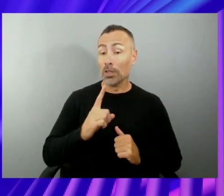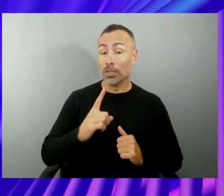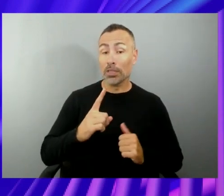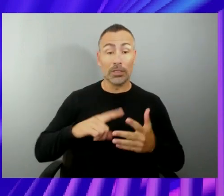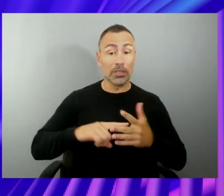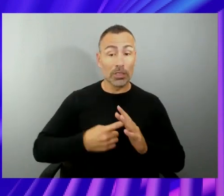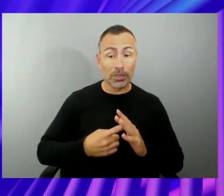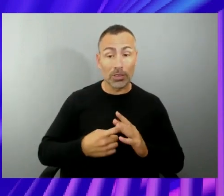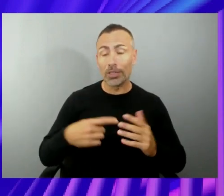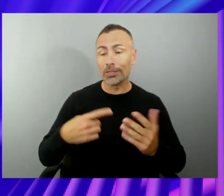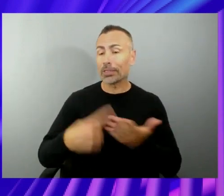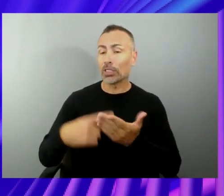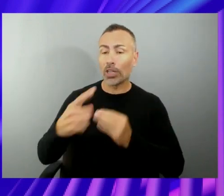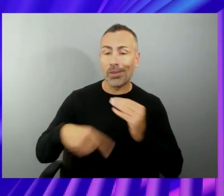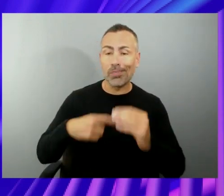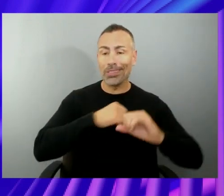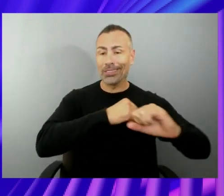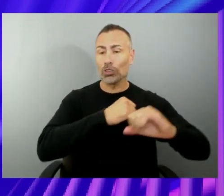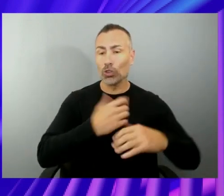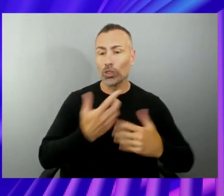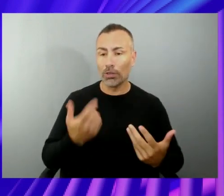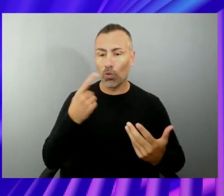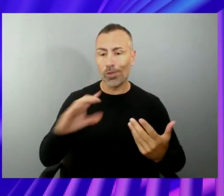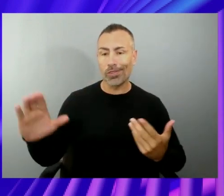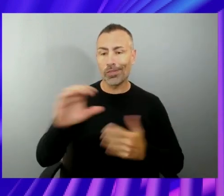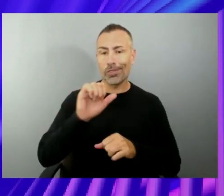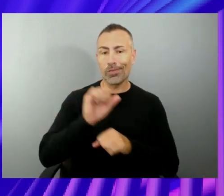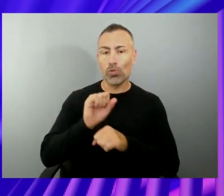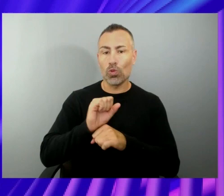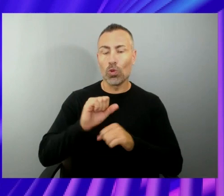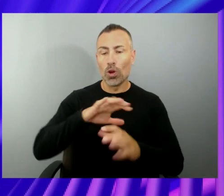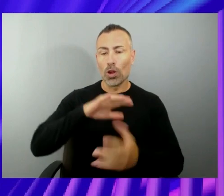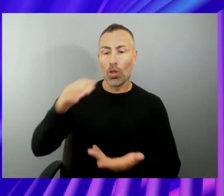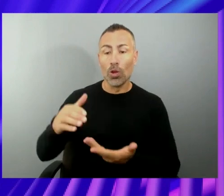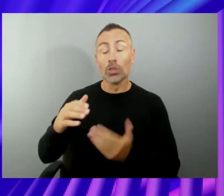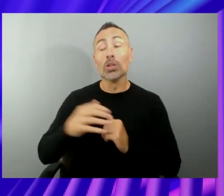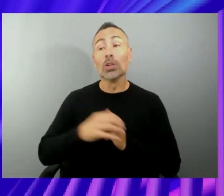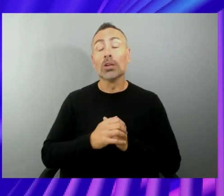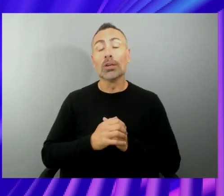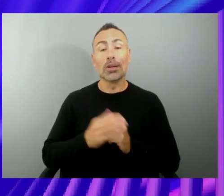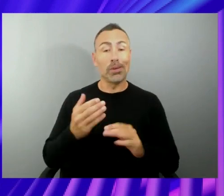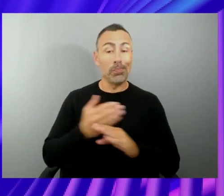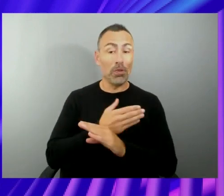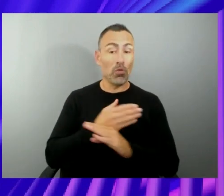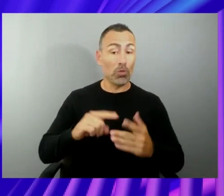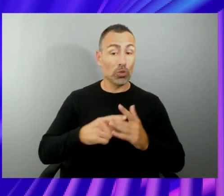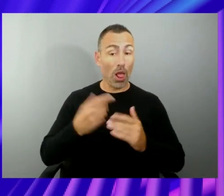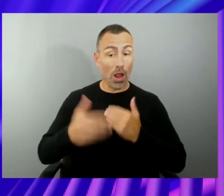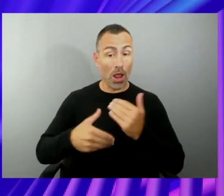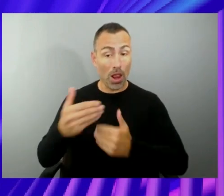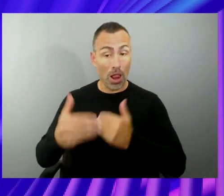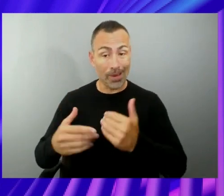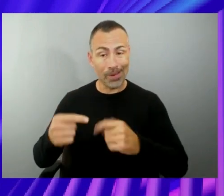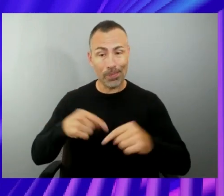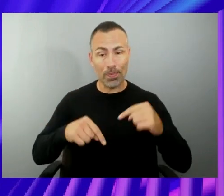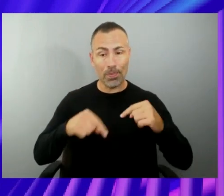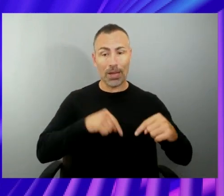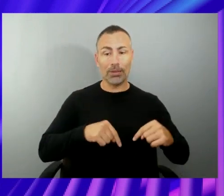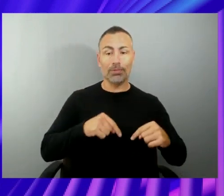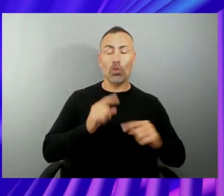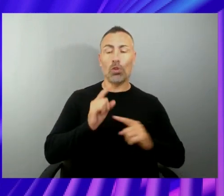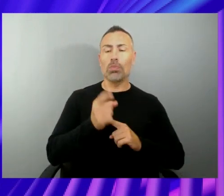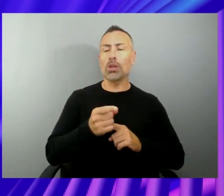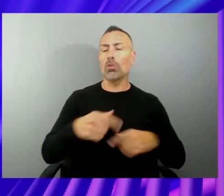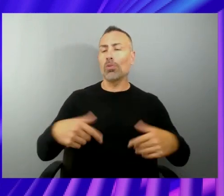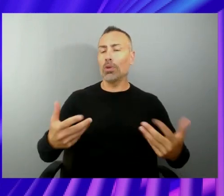security and securing your workloads. But before we get into the segment too much, I just want to take a minute and I want